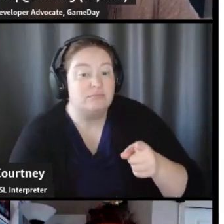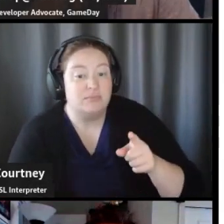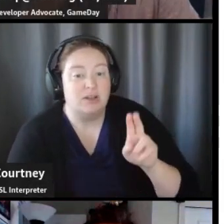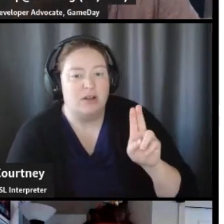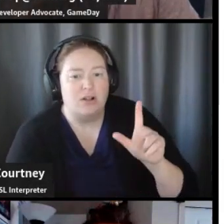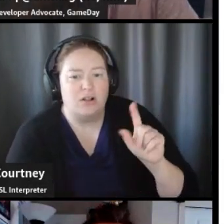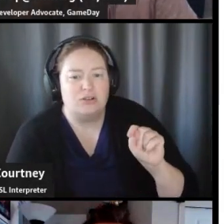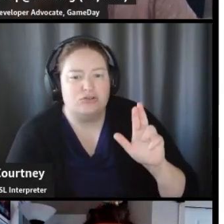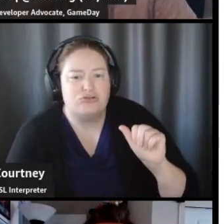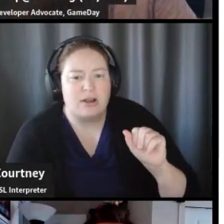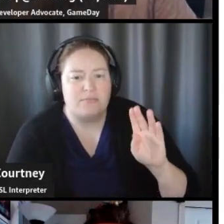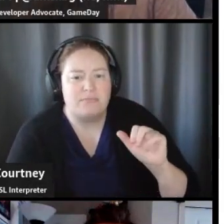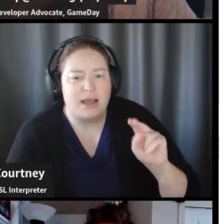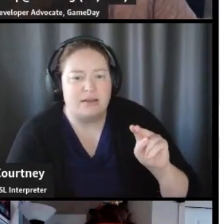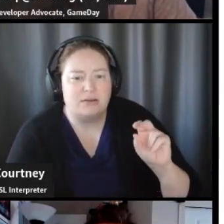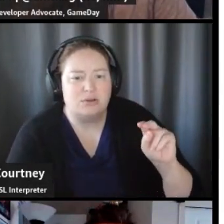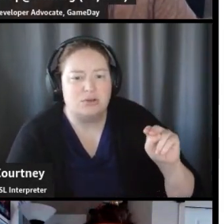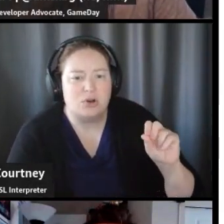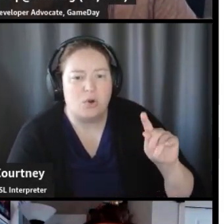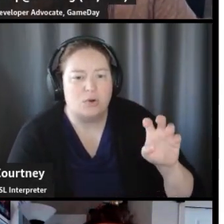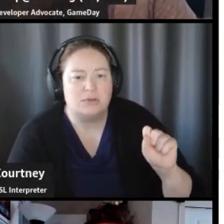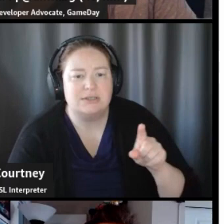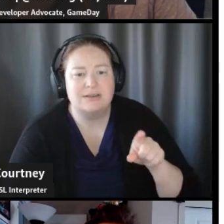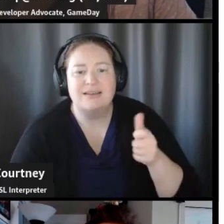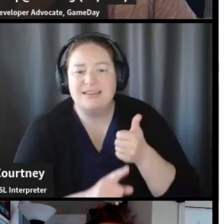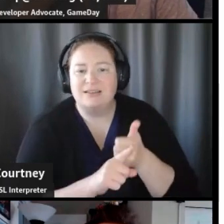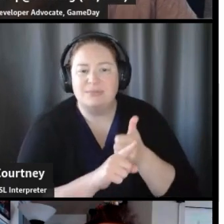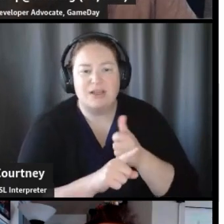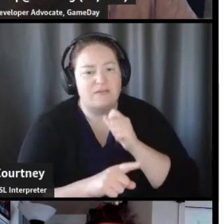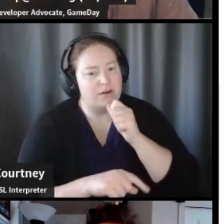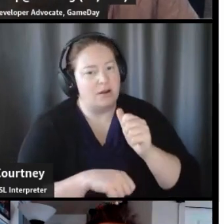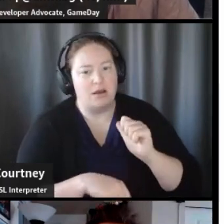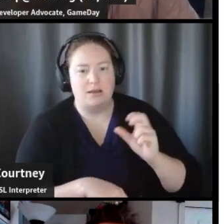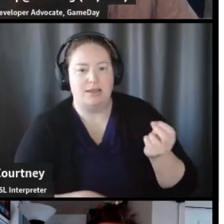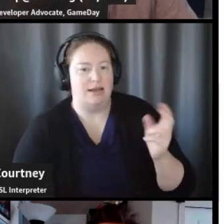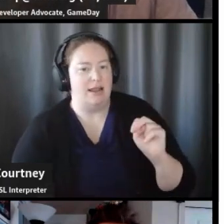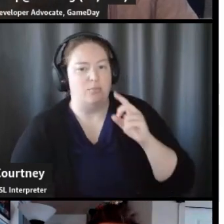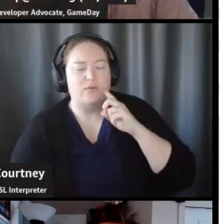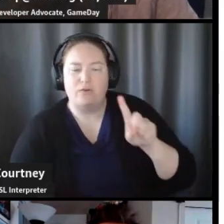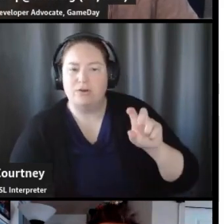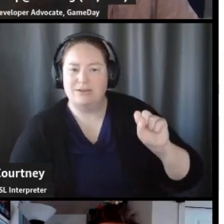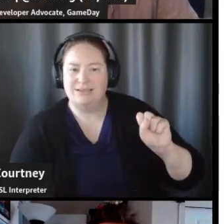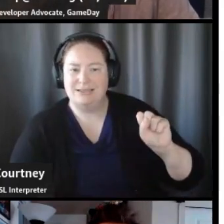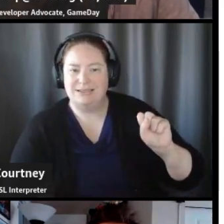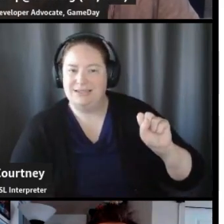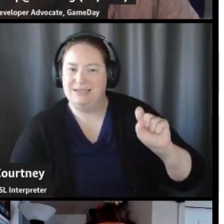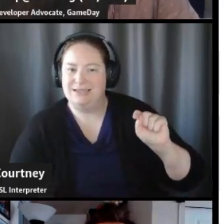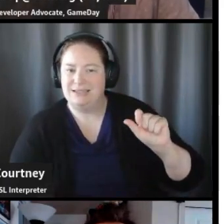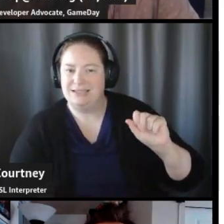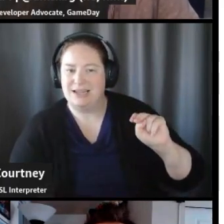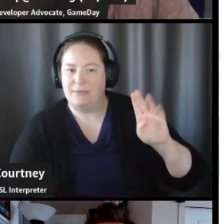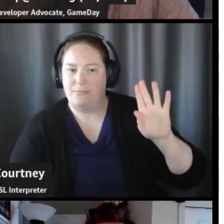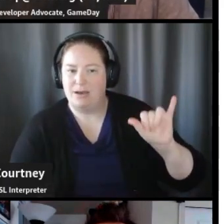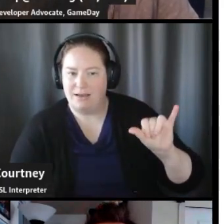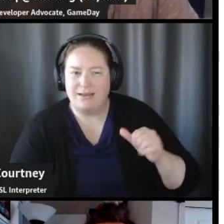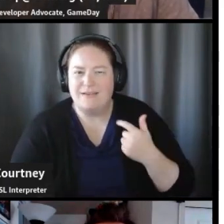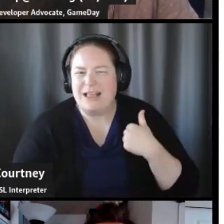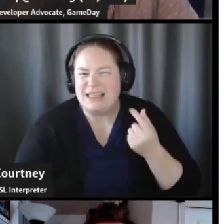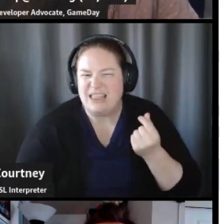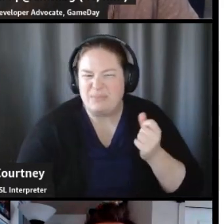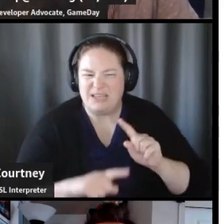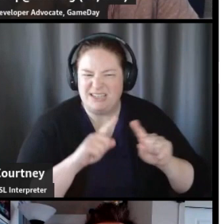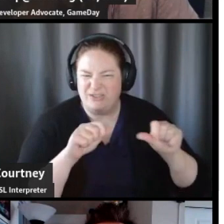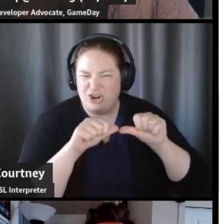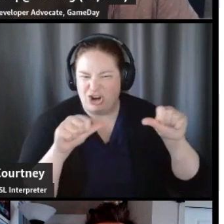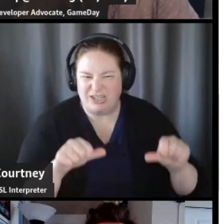by itself are not enabled for standby. It has a slightly different architecture and is not essentially covered